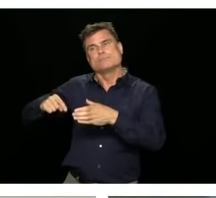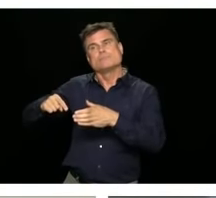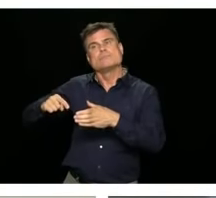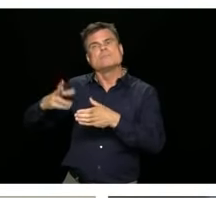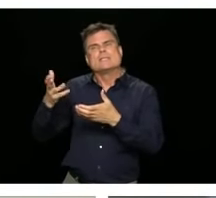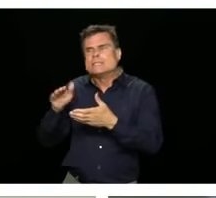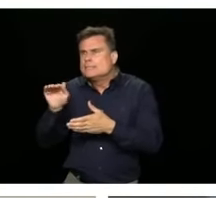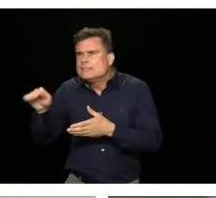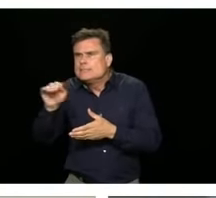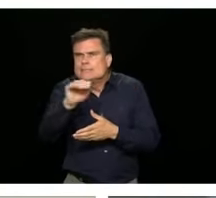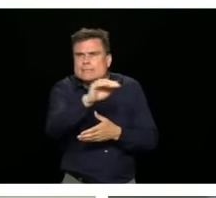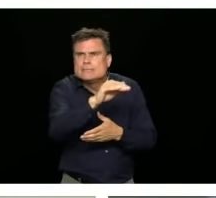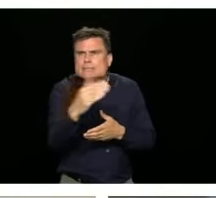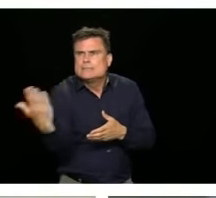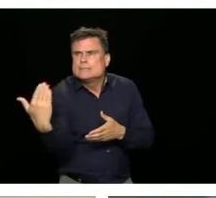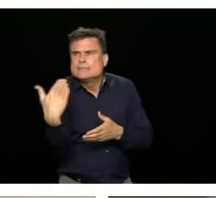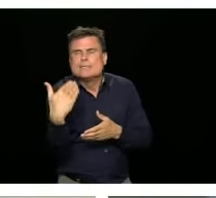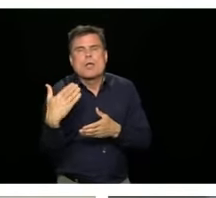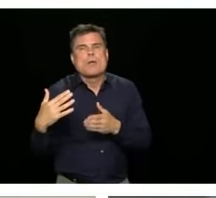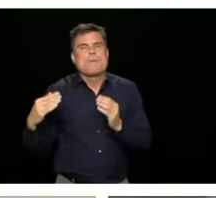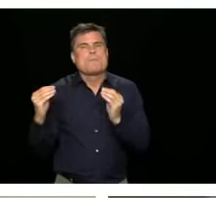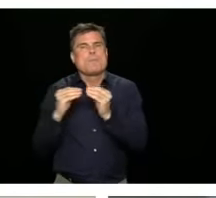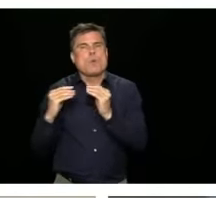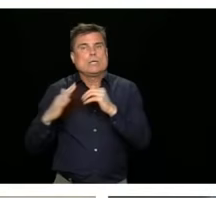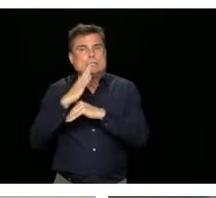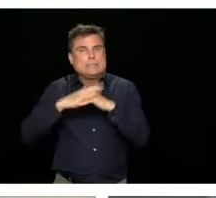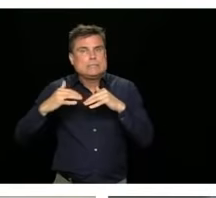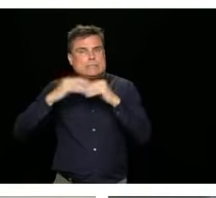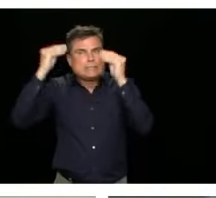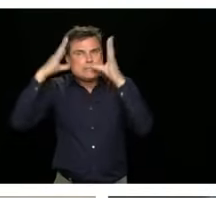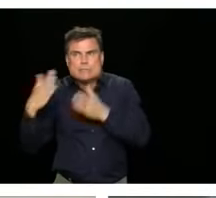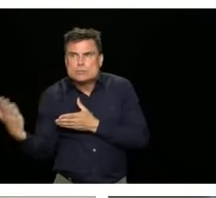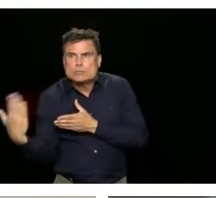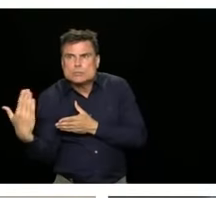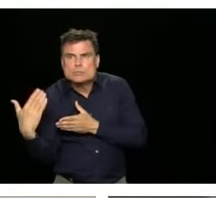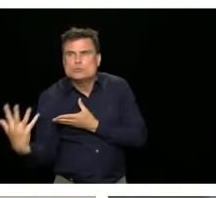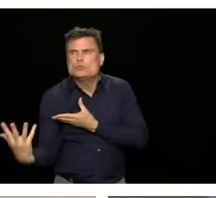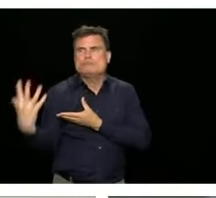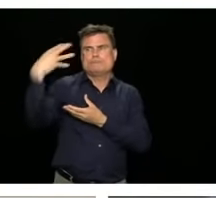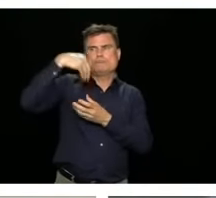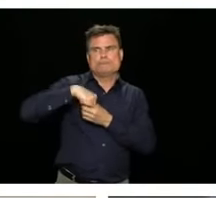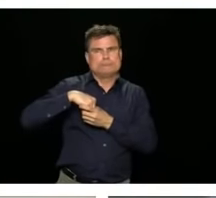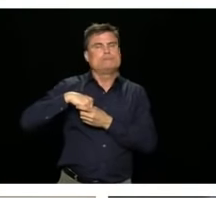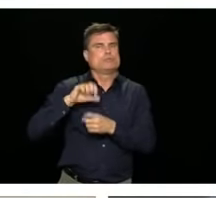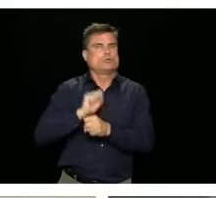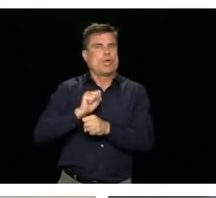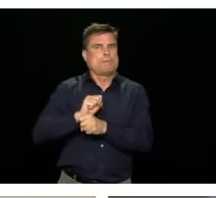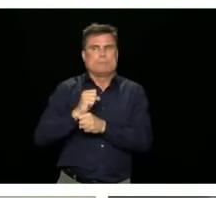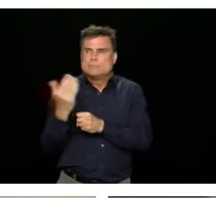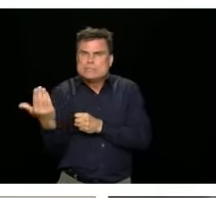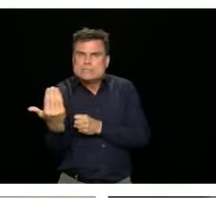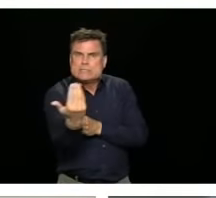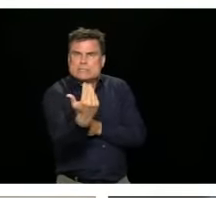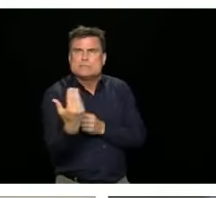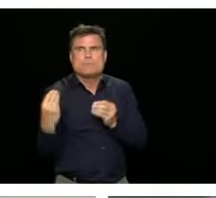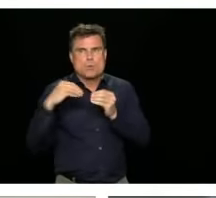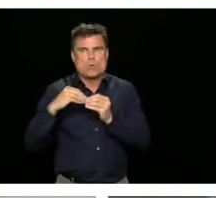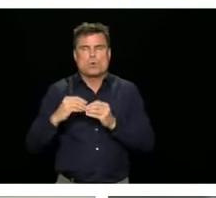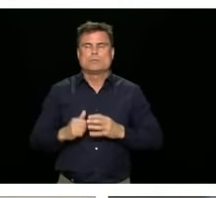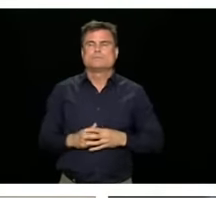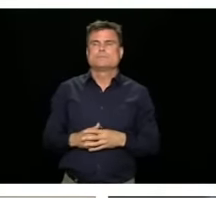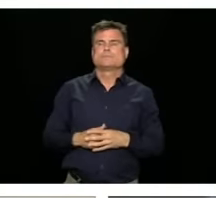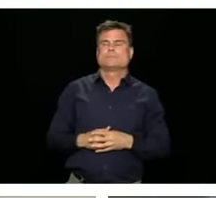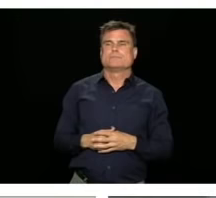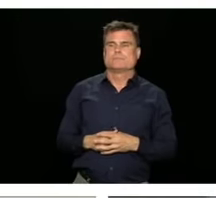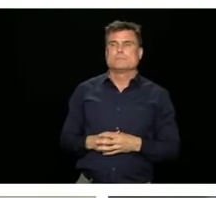our education system. You know, I have to say the curriculum change was a big step forward. The recent curriculum change was a